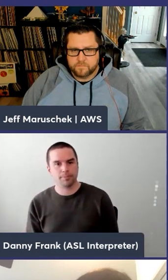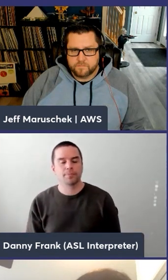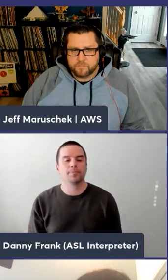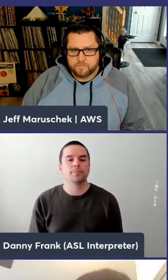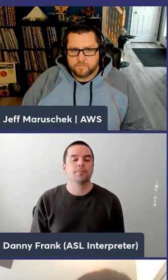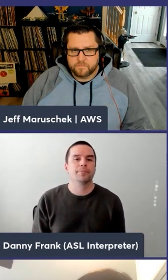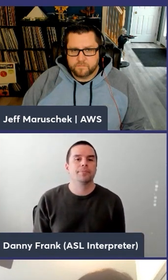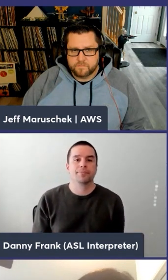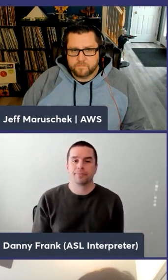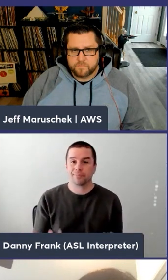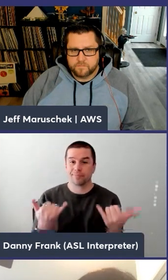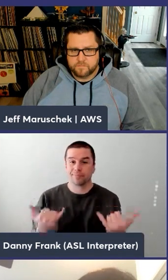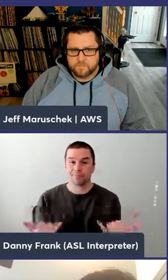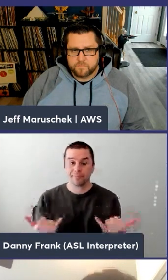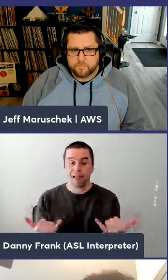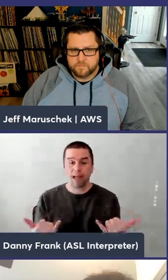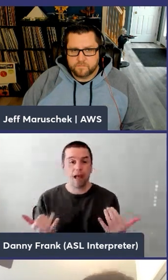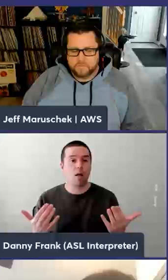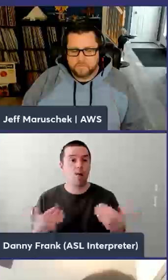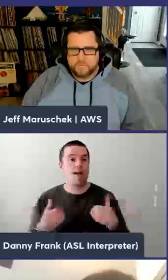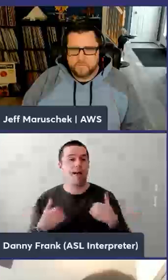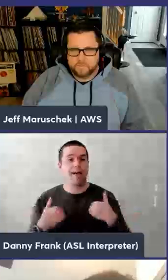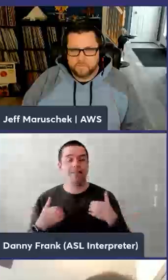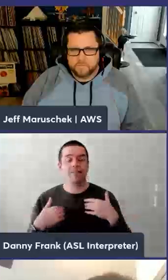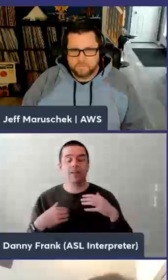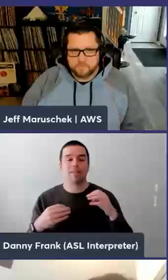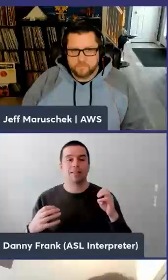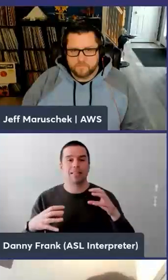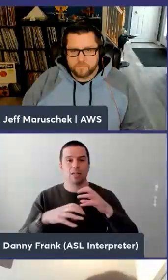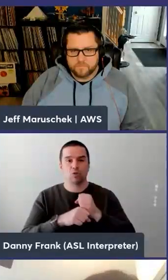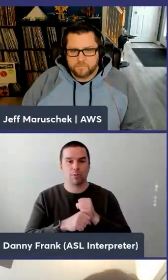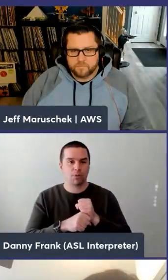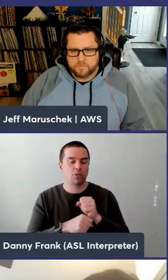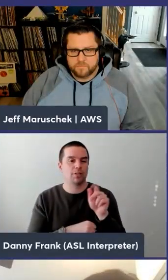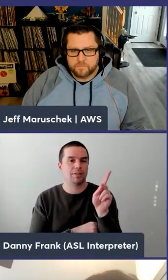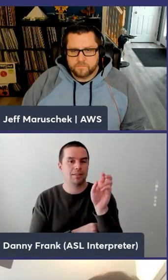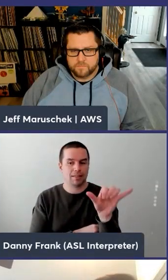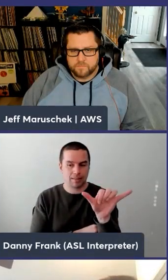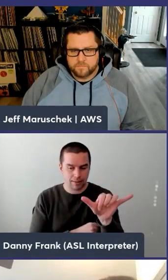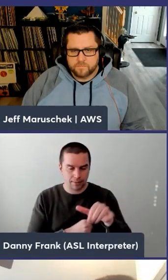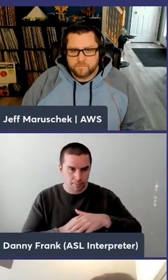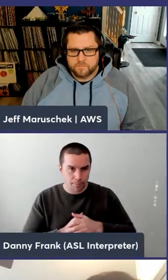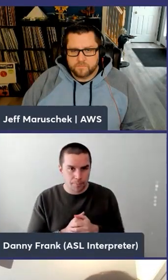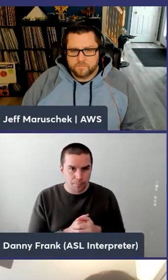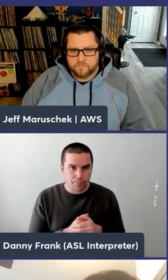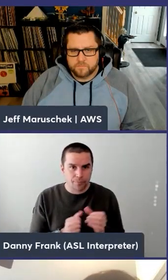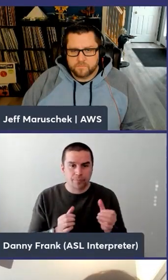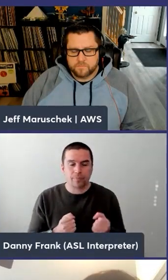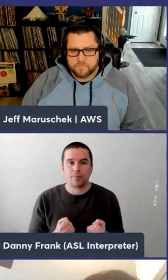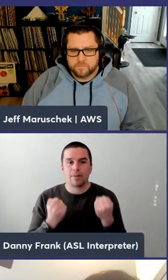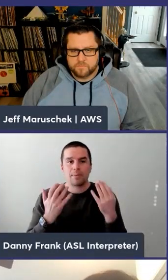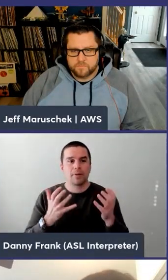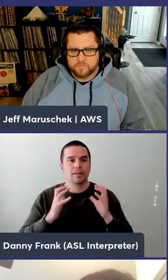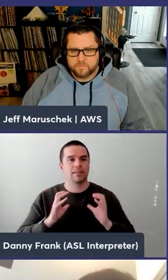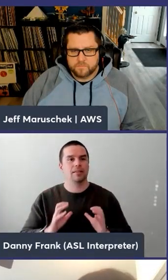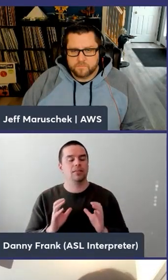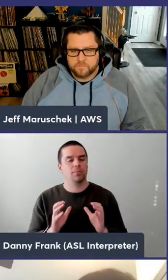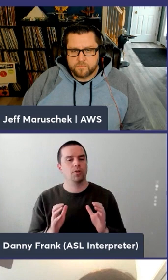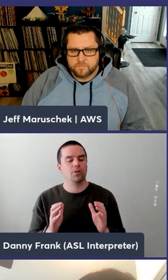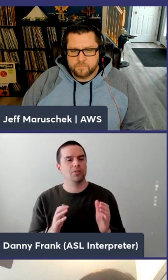Next we do is you have the encryption key. Again, a lot of customers came back and said,